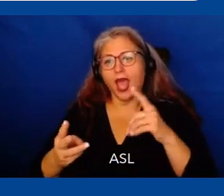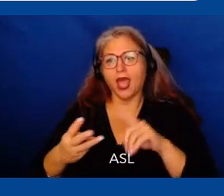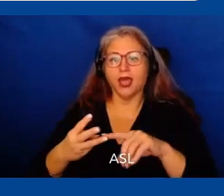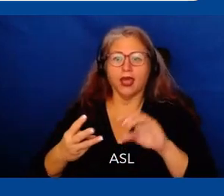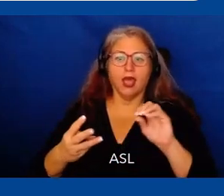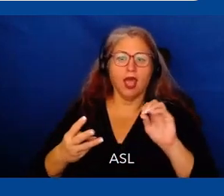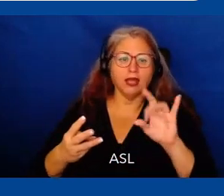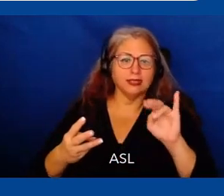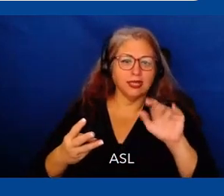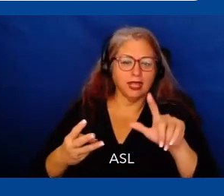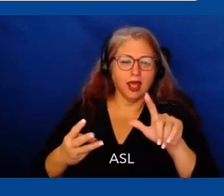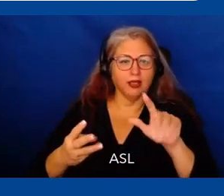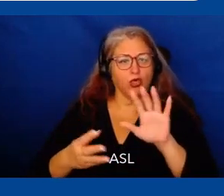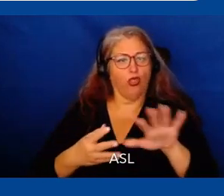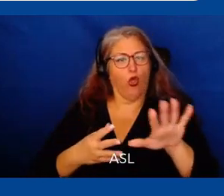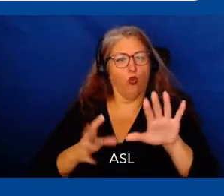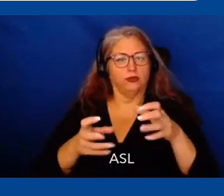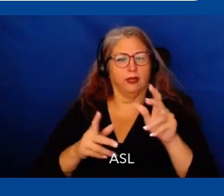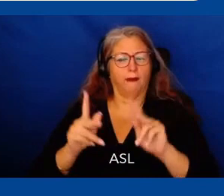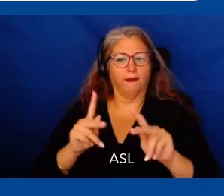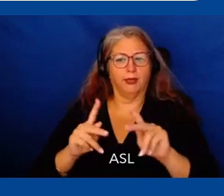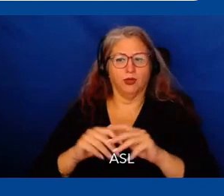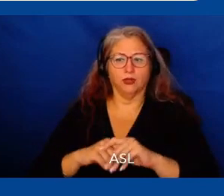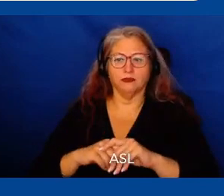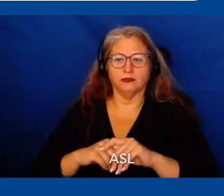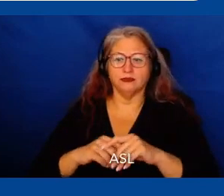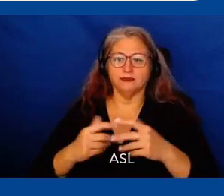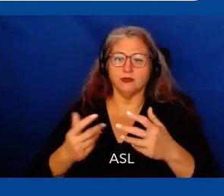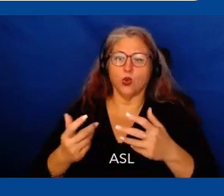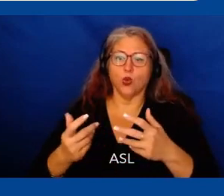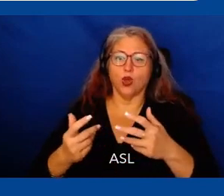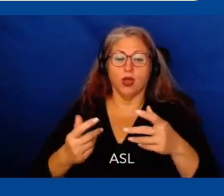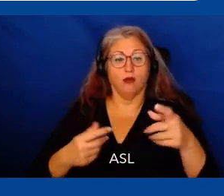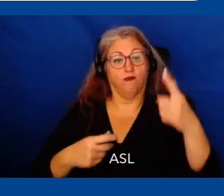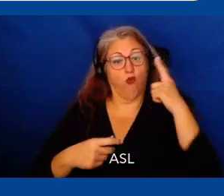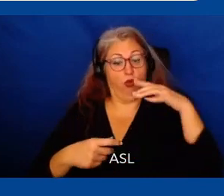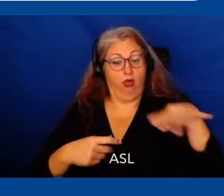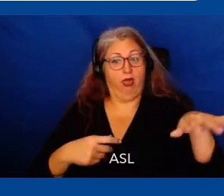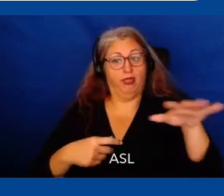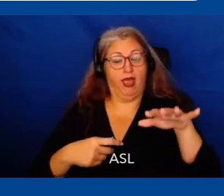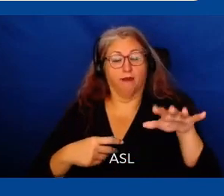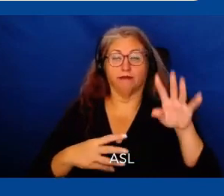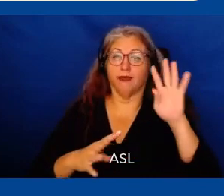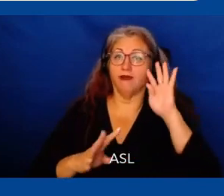Occidental people. So for